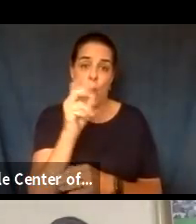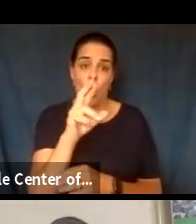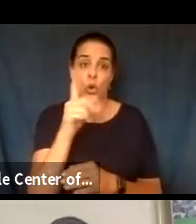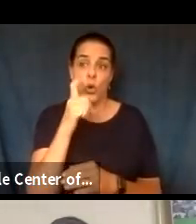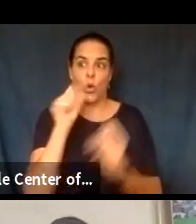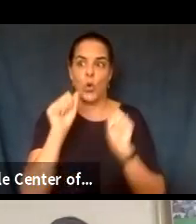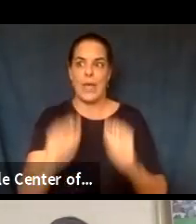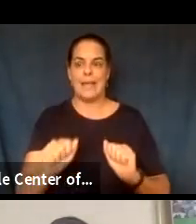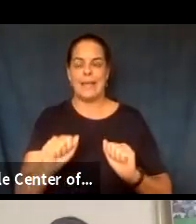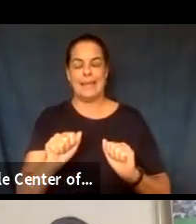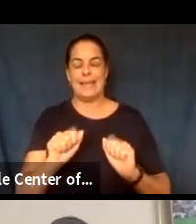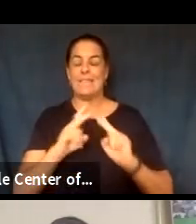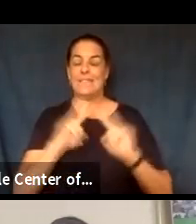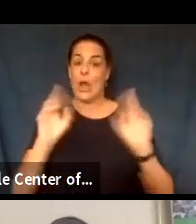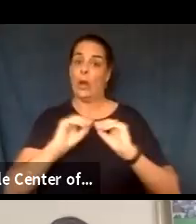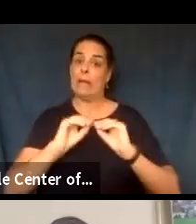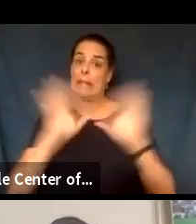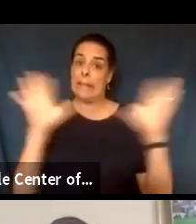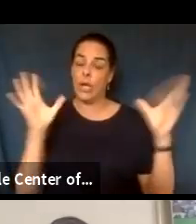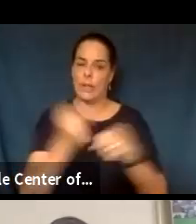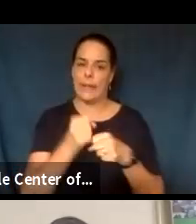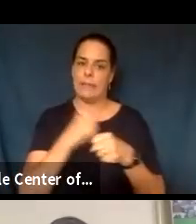poignantly made their case.